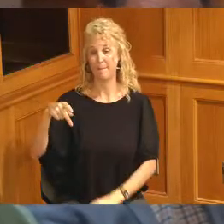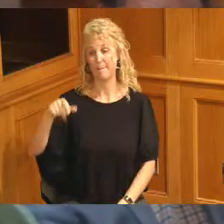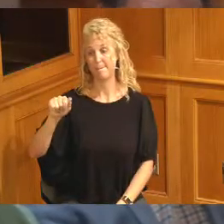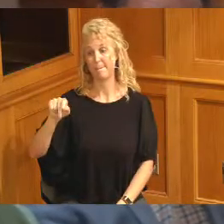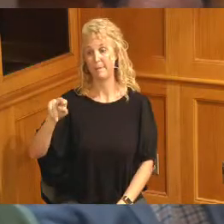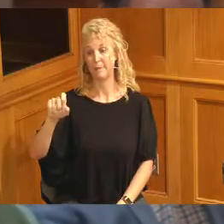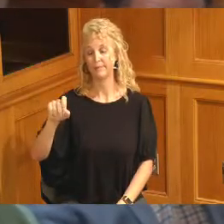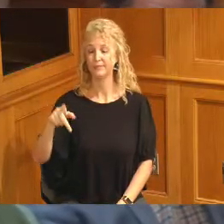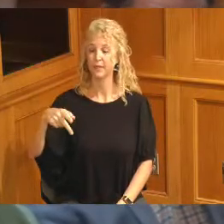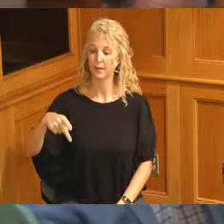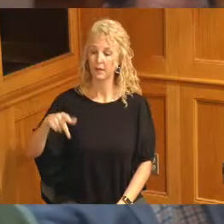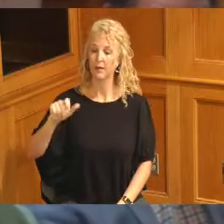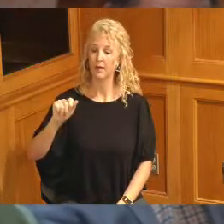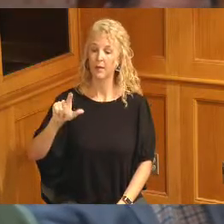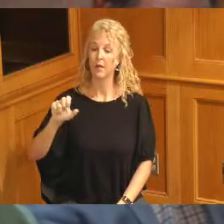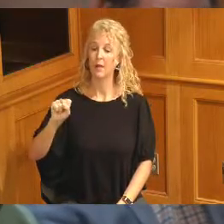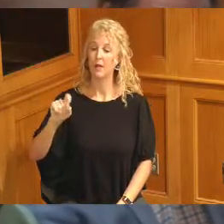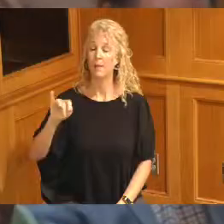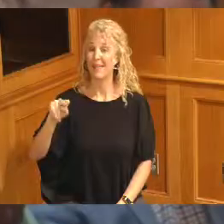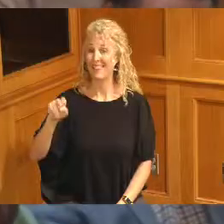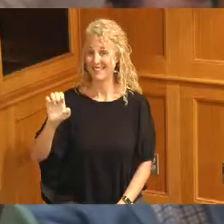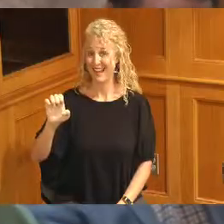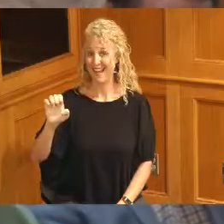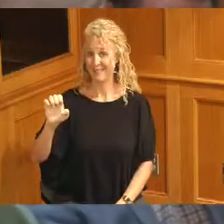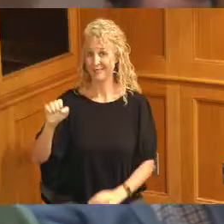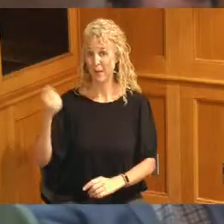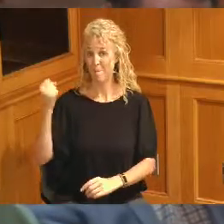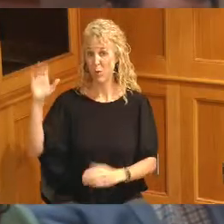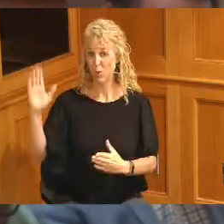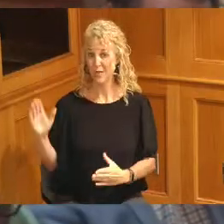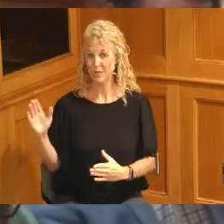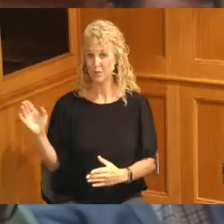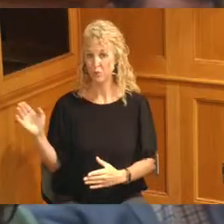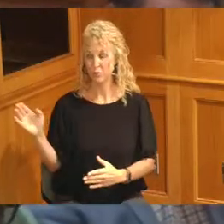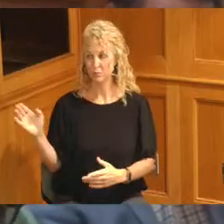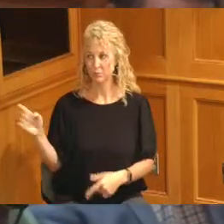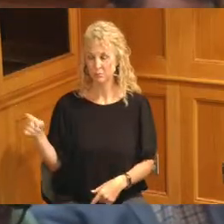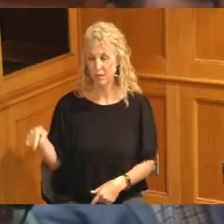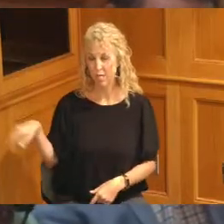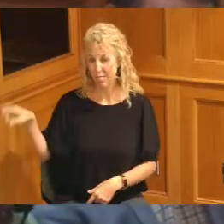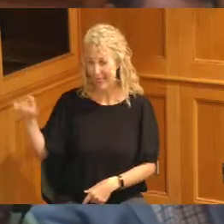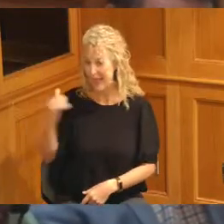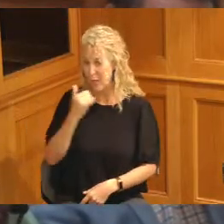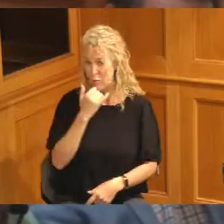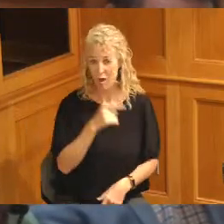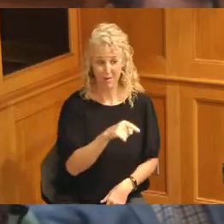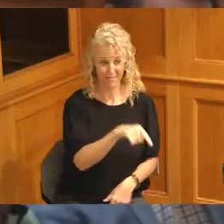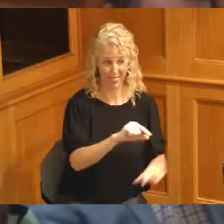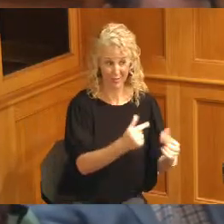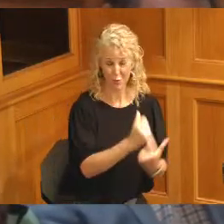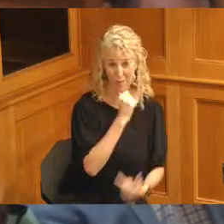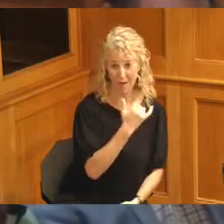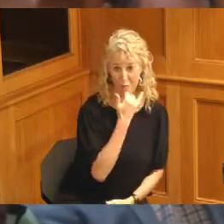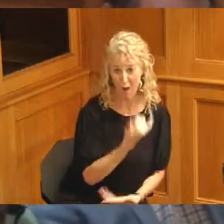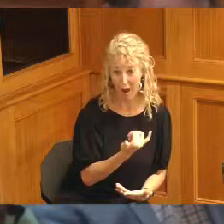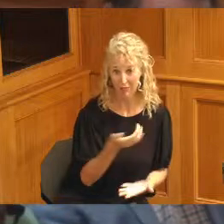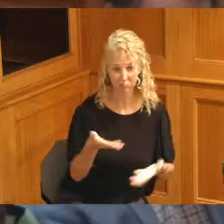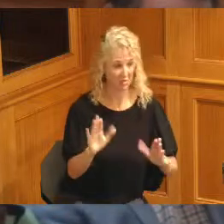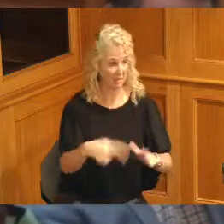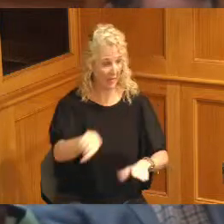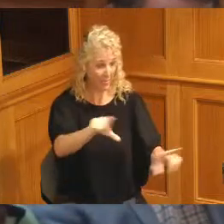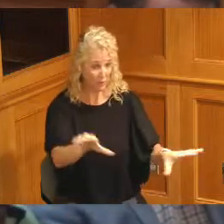hell are Palestinian protesters the equivalent to the Klan when you had the actual Klan showing up in force with arms? You're just gonna let them do